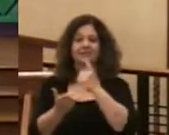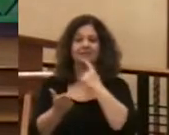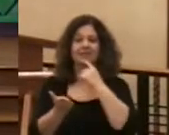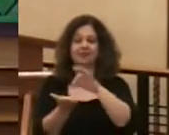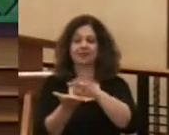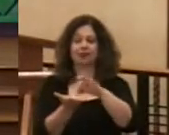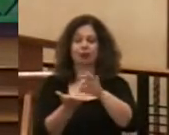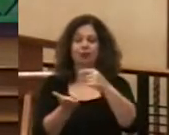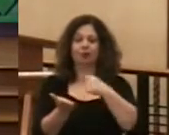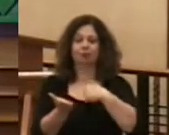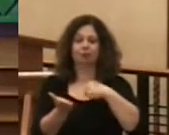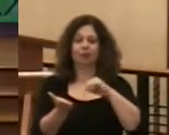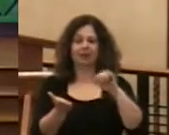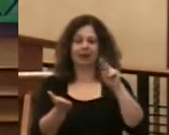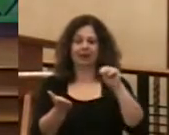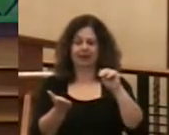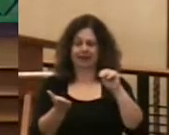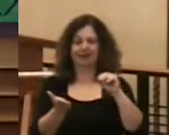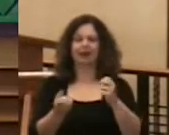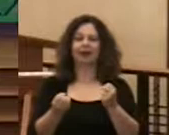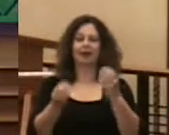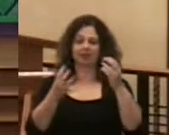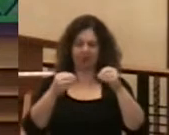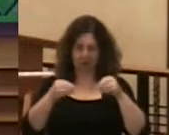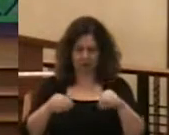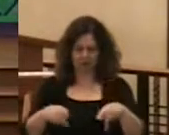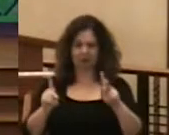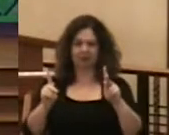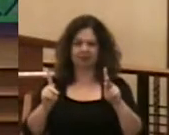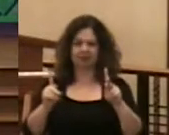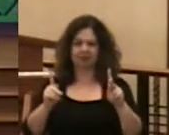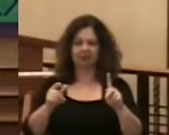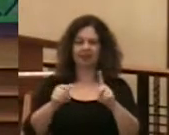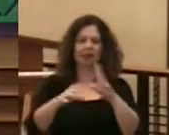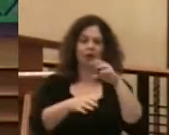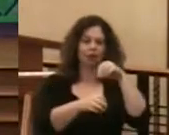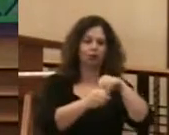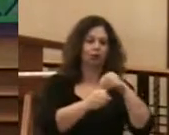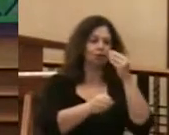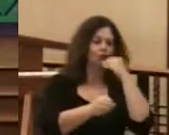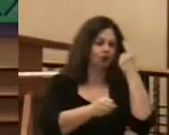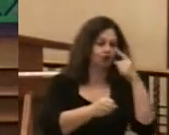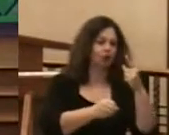your bulletin, always opportunities listed there, including Food for Kids, which is